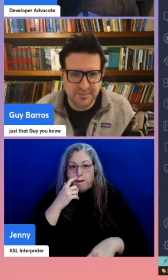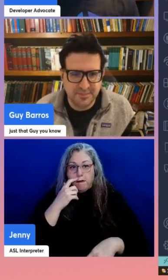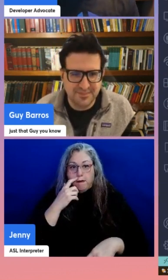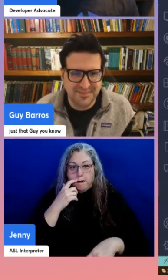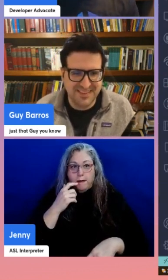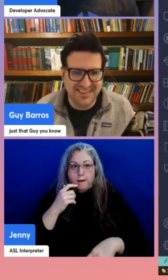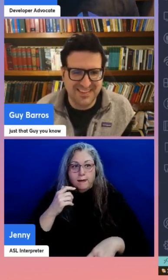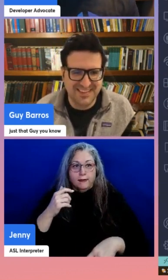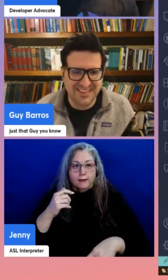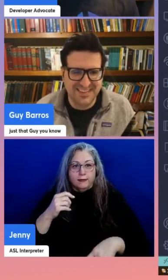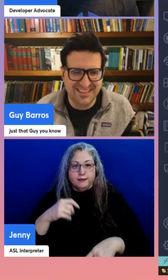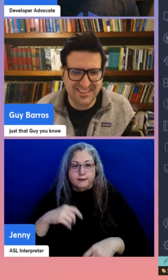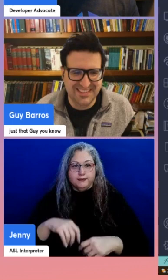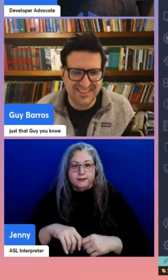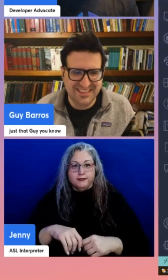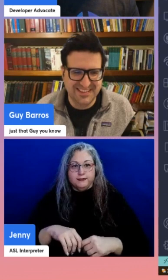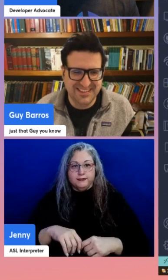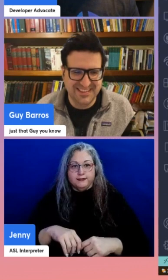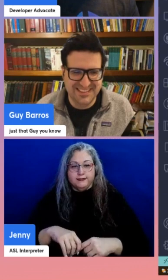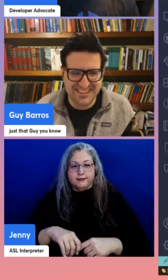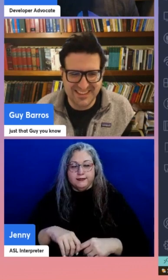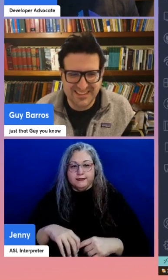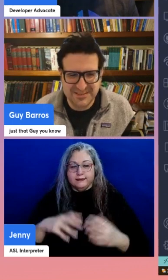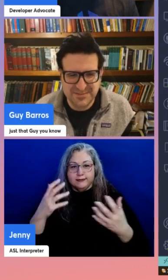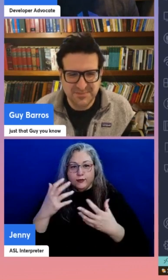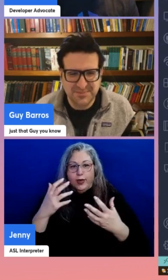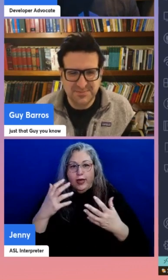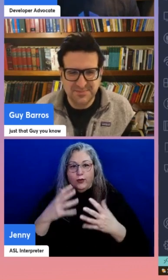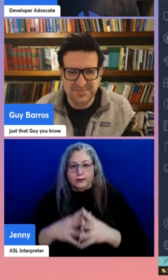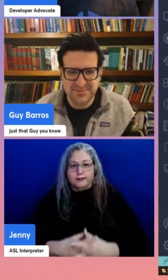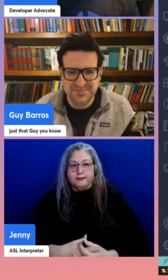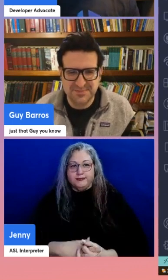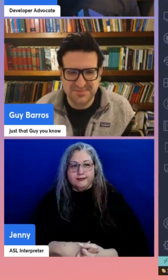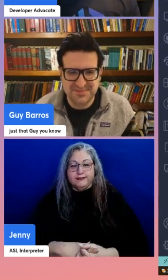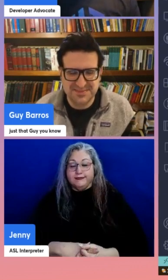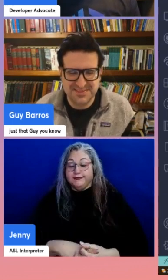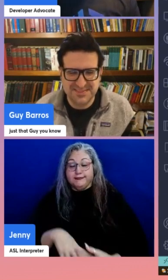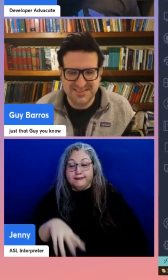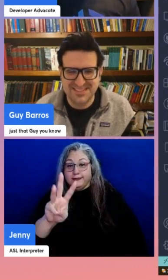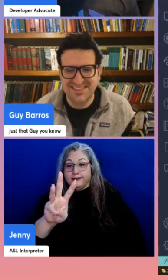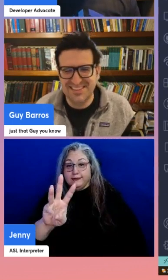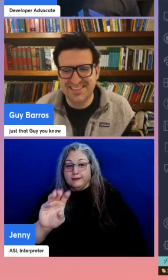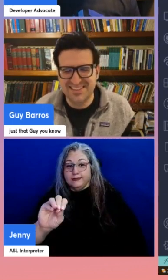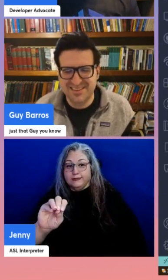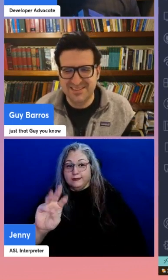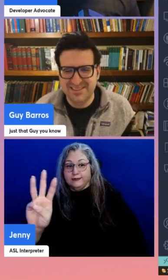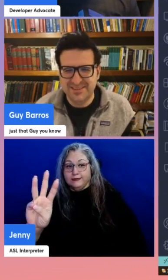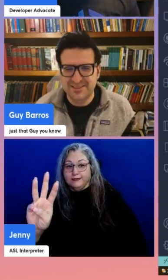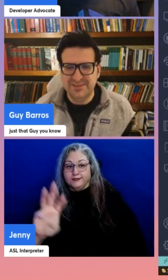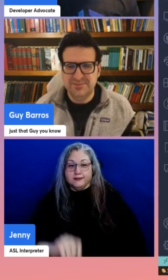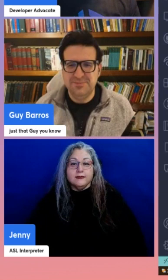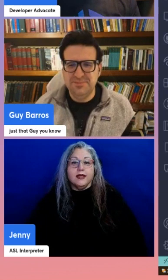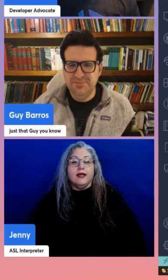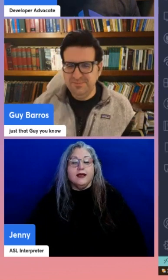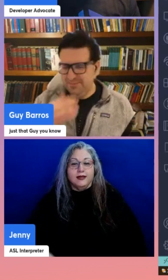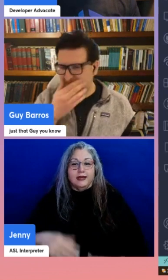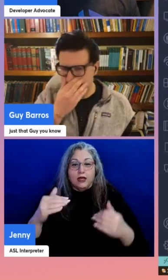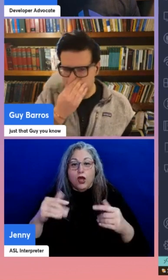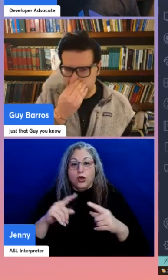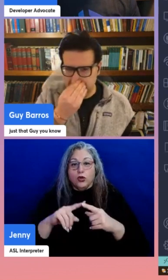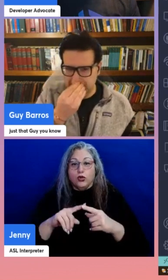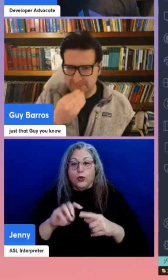Wow, just wow. And then we go to